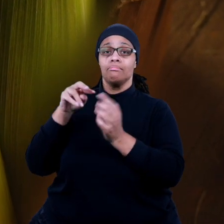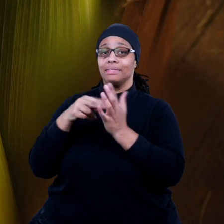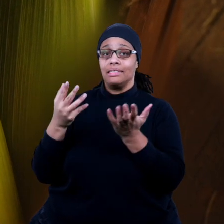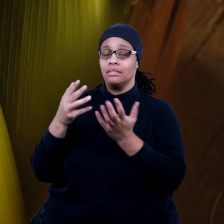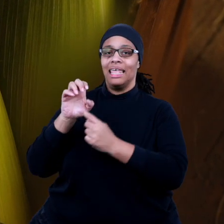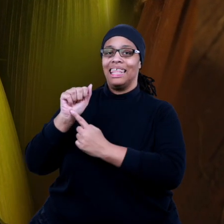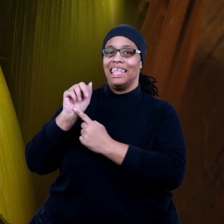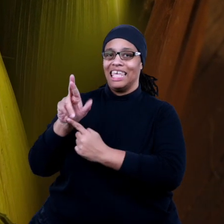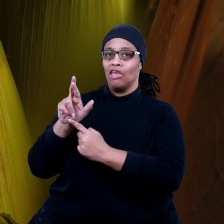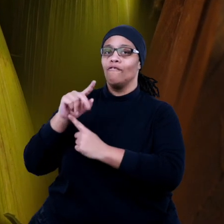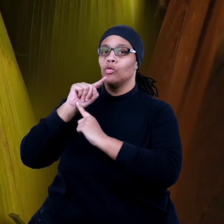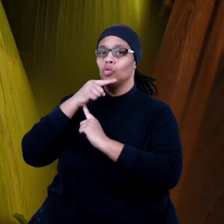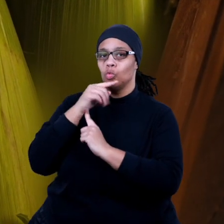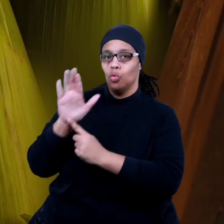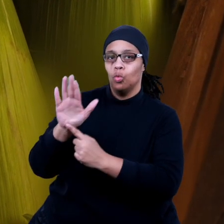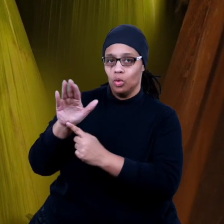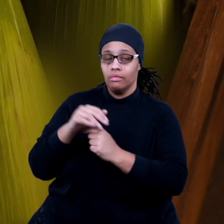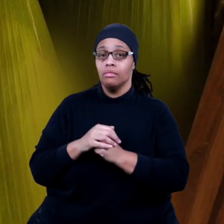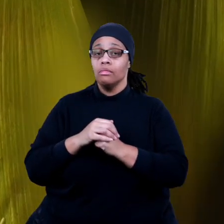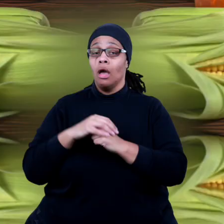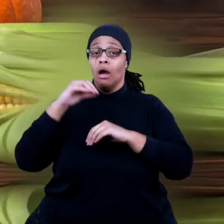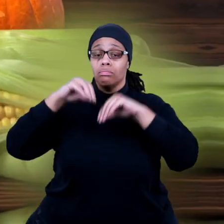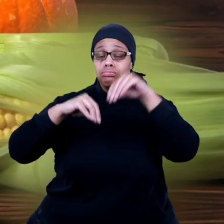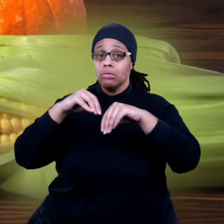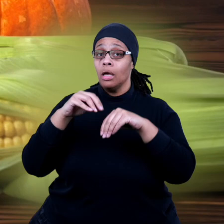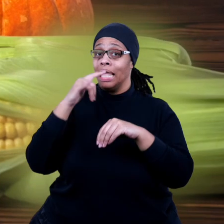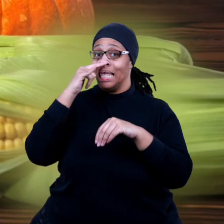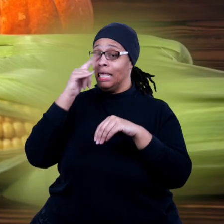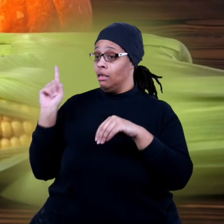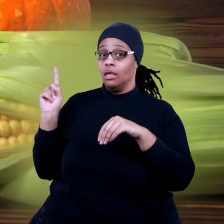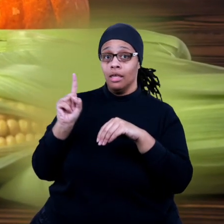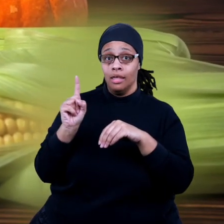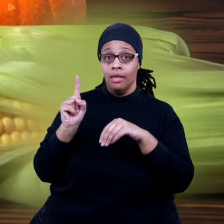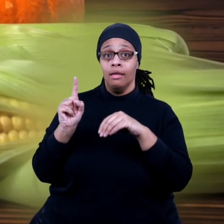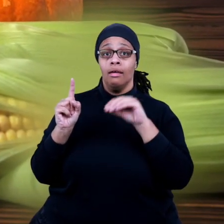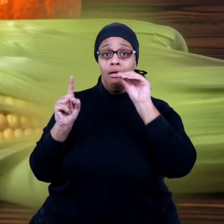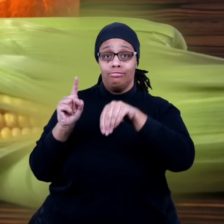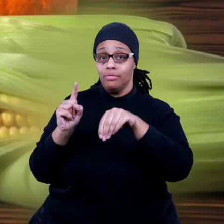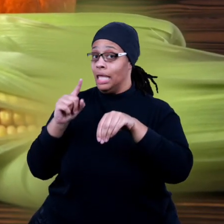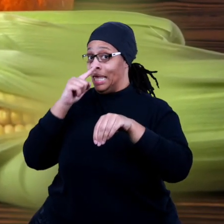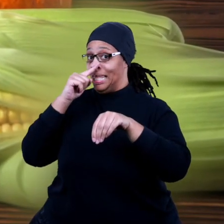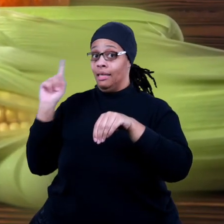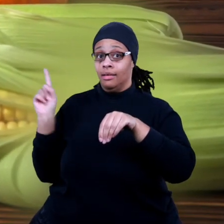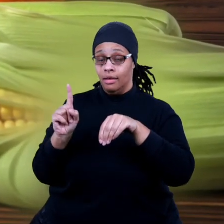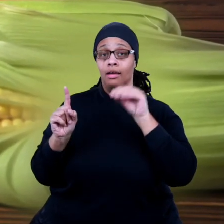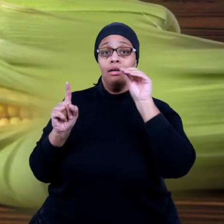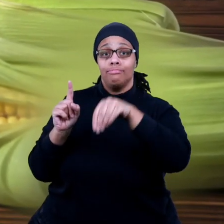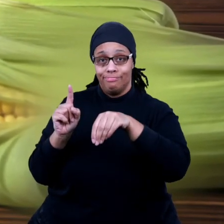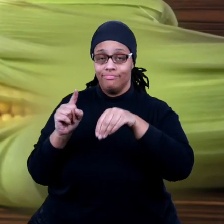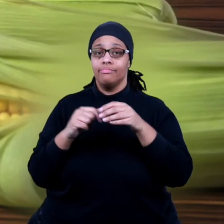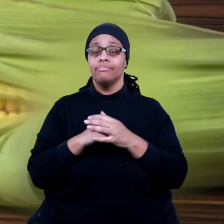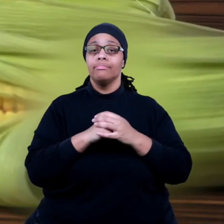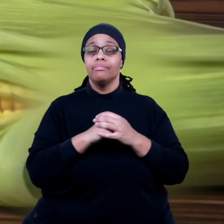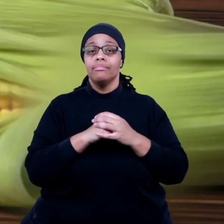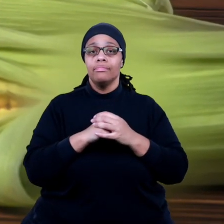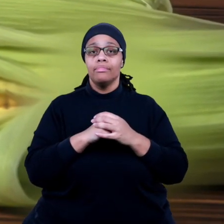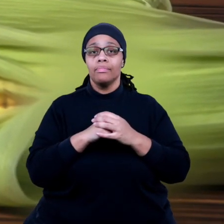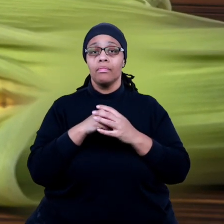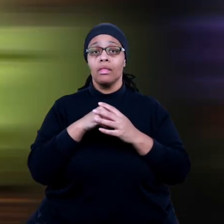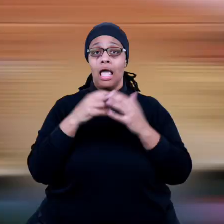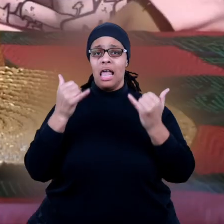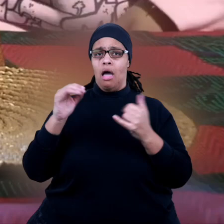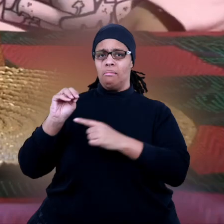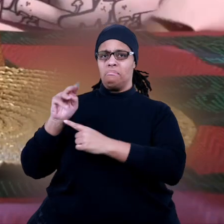Vibunzi means ear of corn. 1 ear of corn is placed on the Mkeka for each child